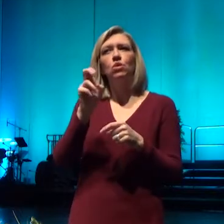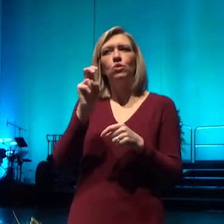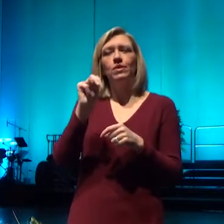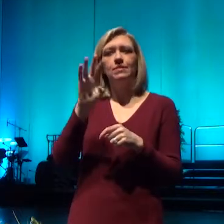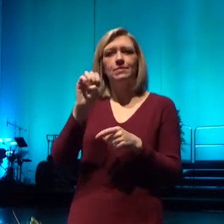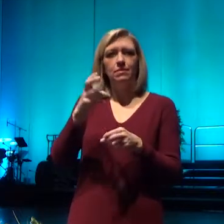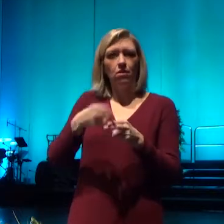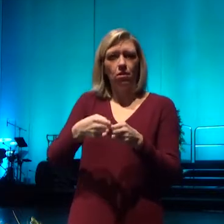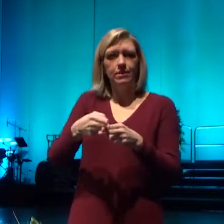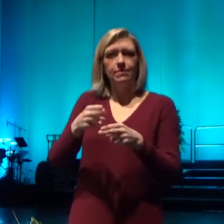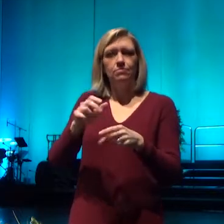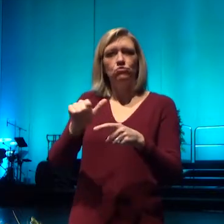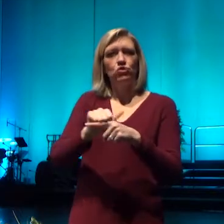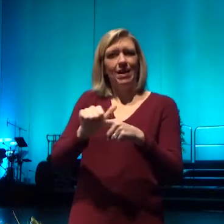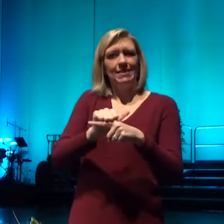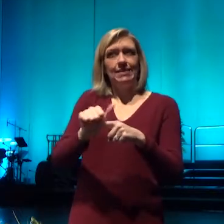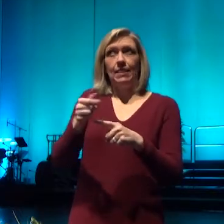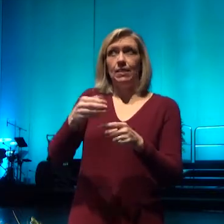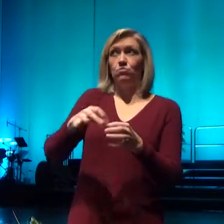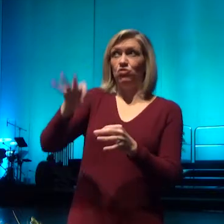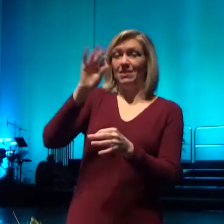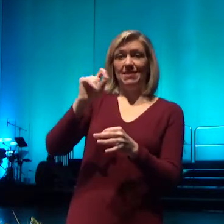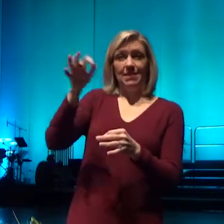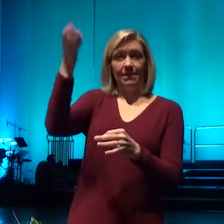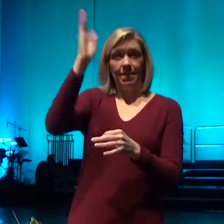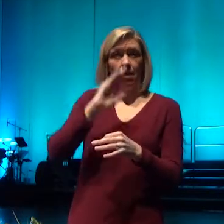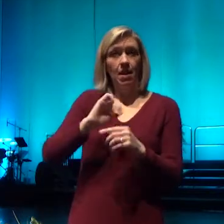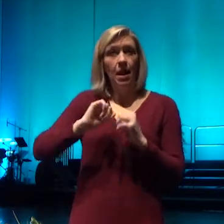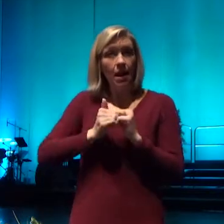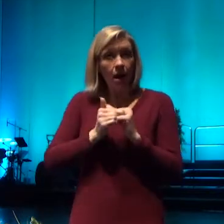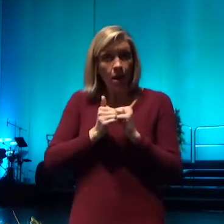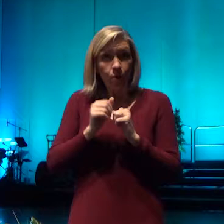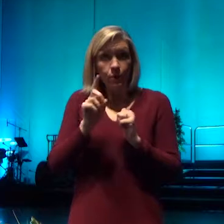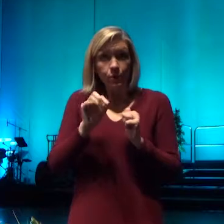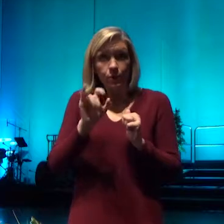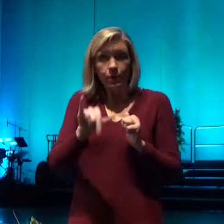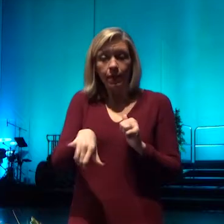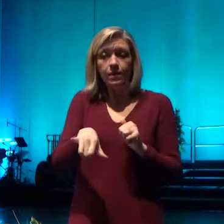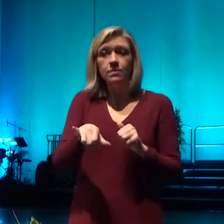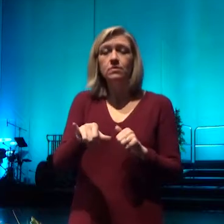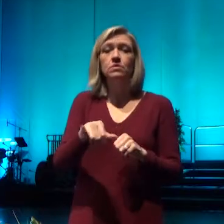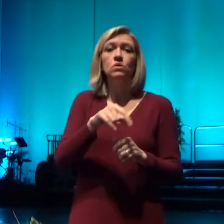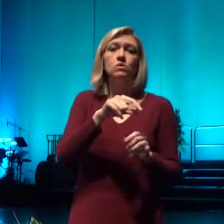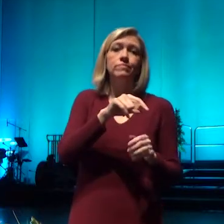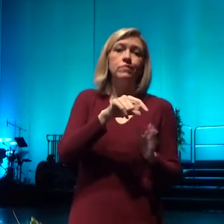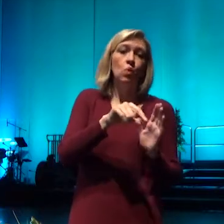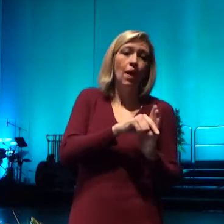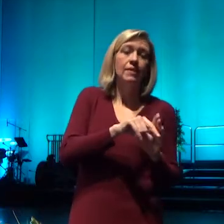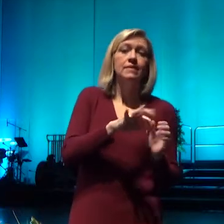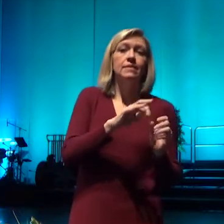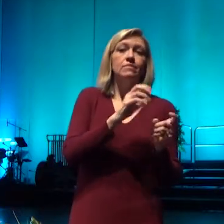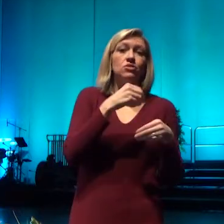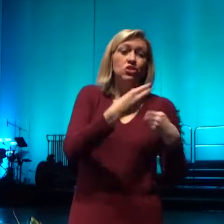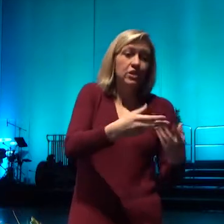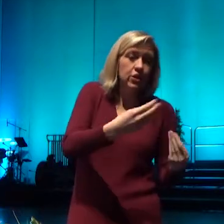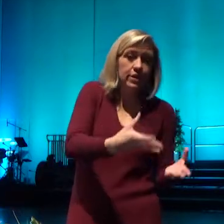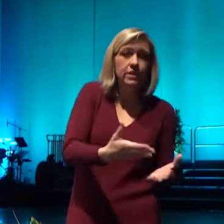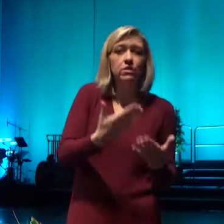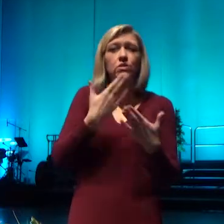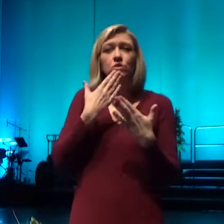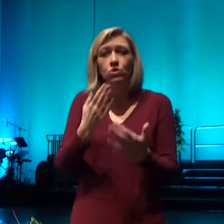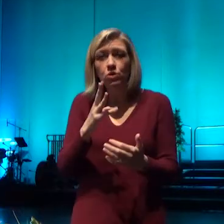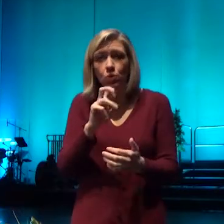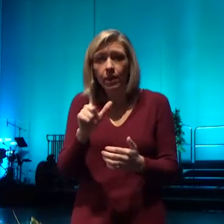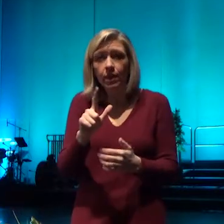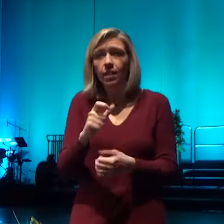presence of God. How do we practice the presence of God? By taking those qualities of charity, of goodwill, and love, and making